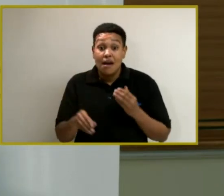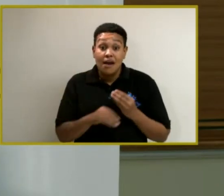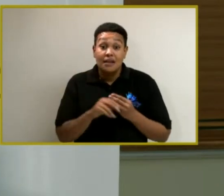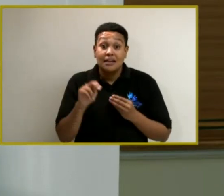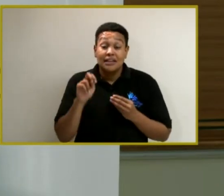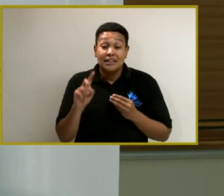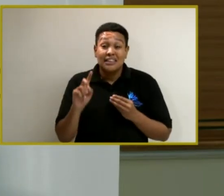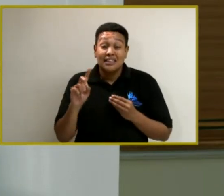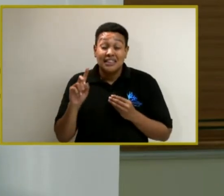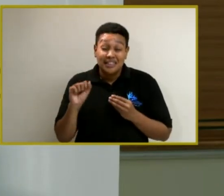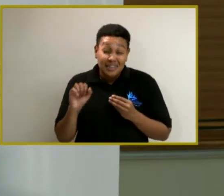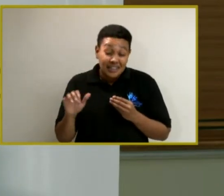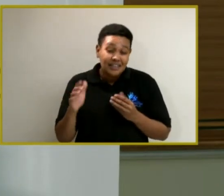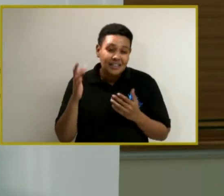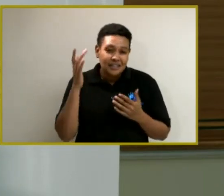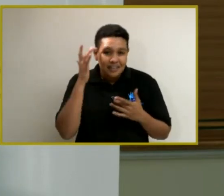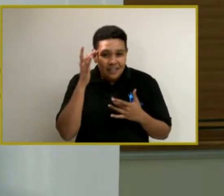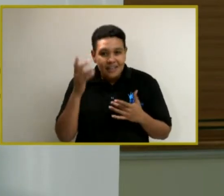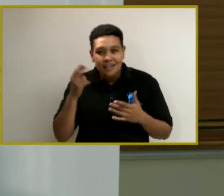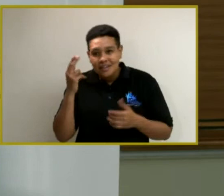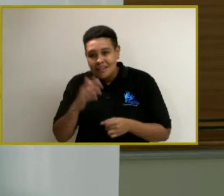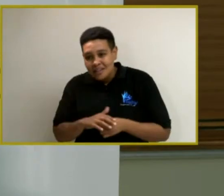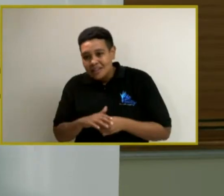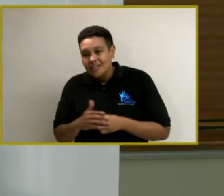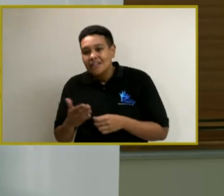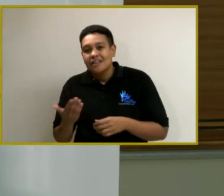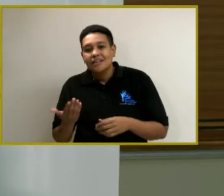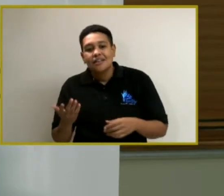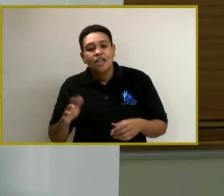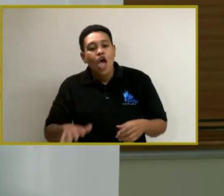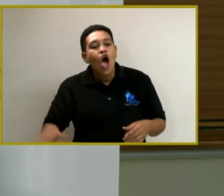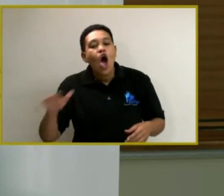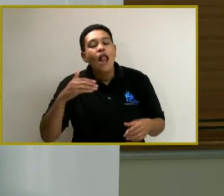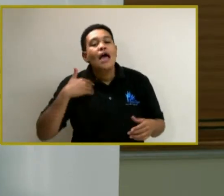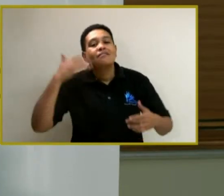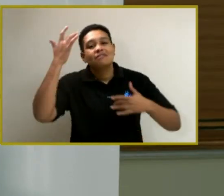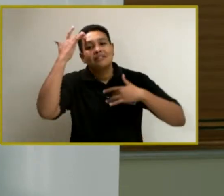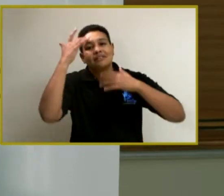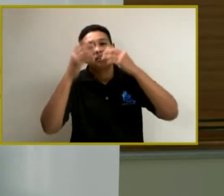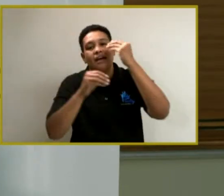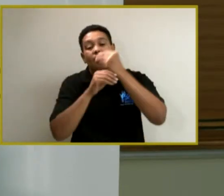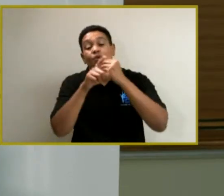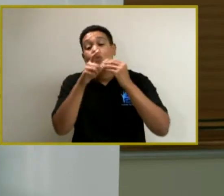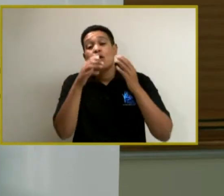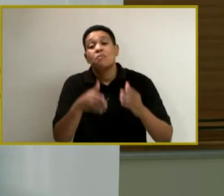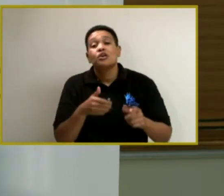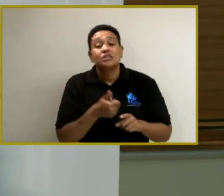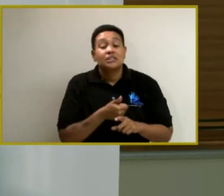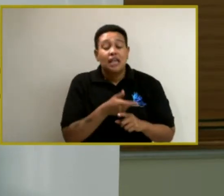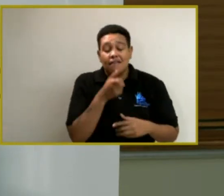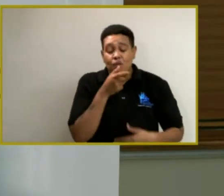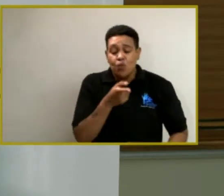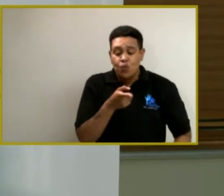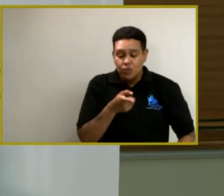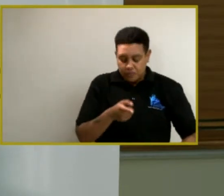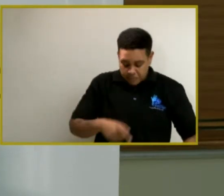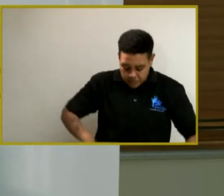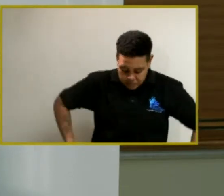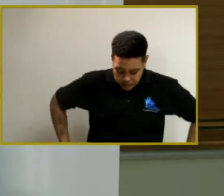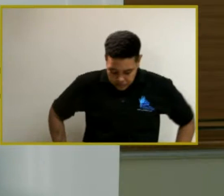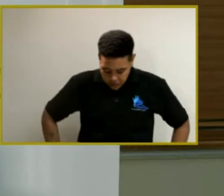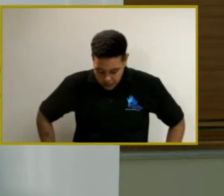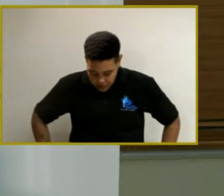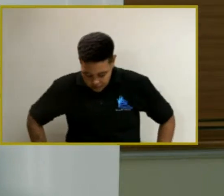comorbidities. And no, they all had comorbidities. There was one person who